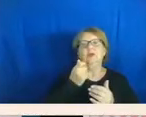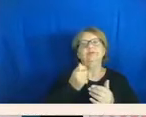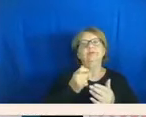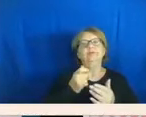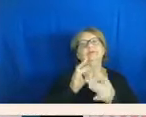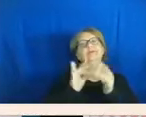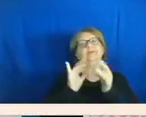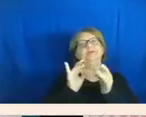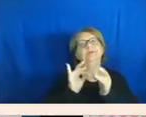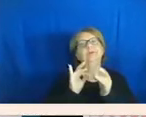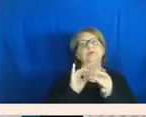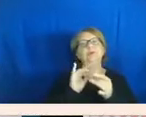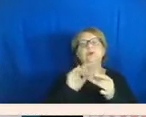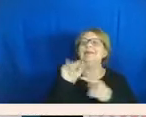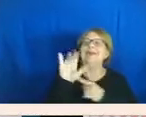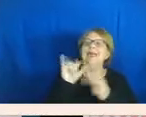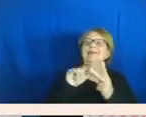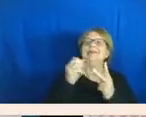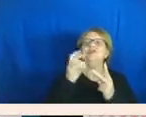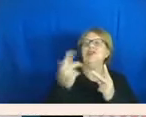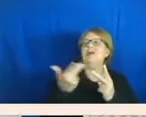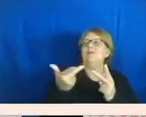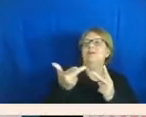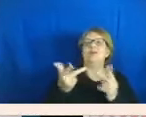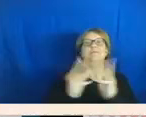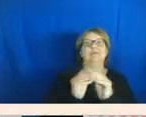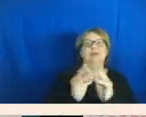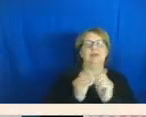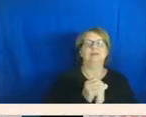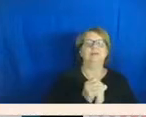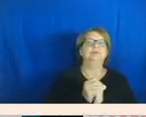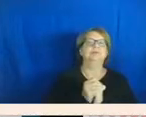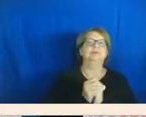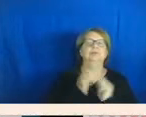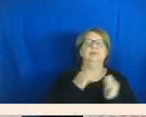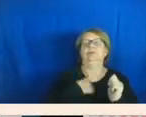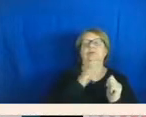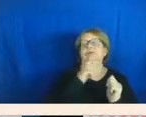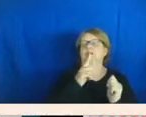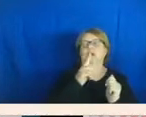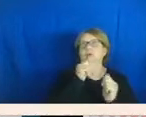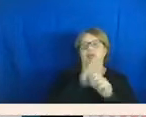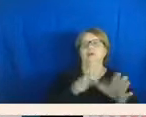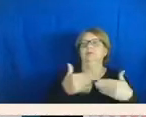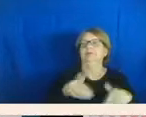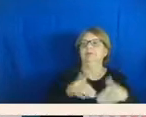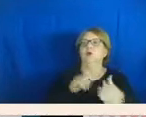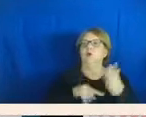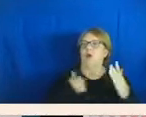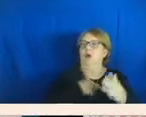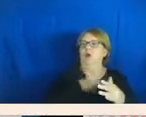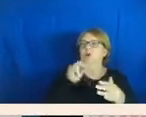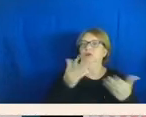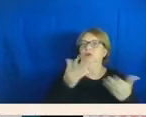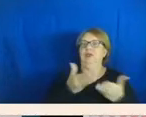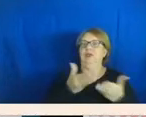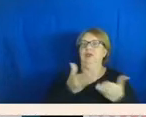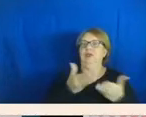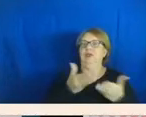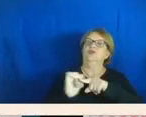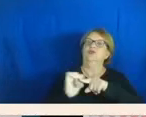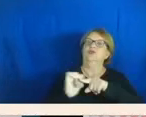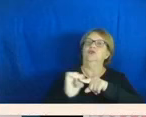Nancy and Sharon and I meeting. I am so blessed. What we do here is we train